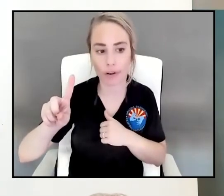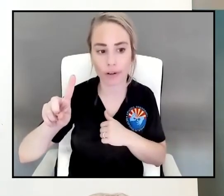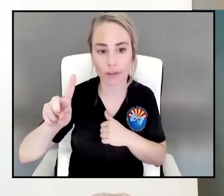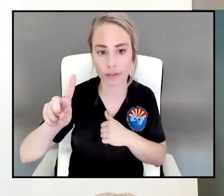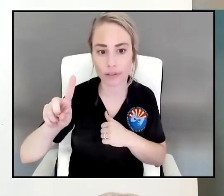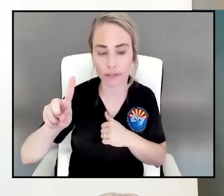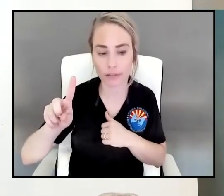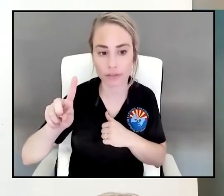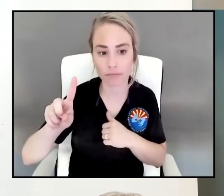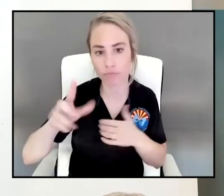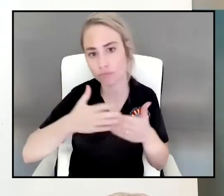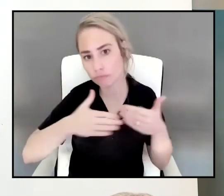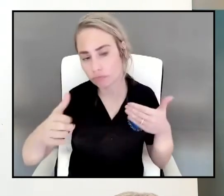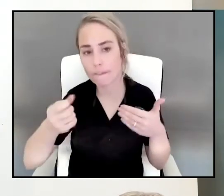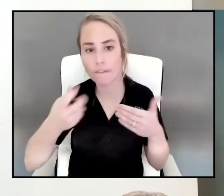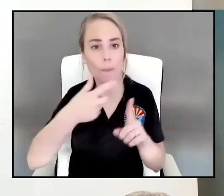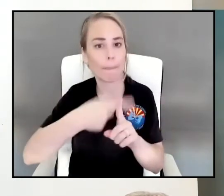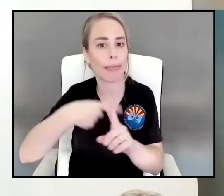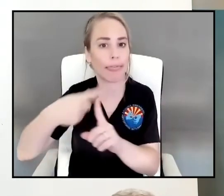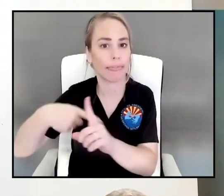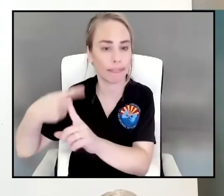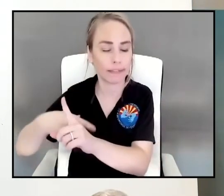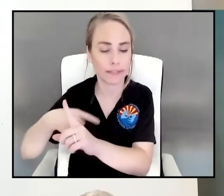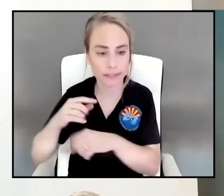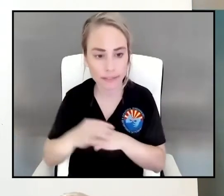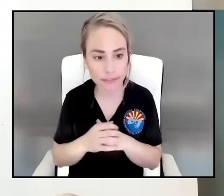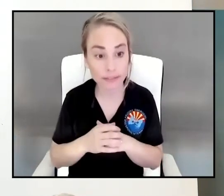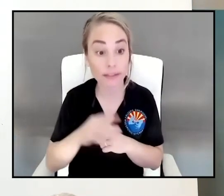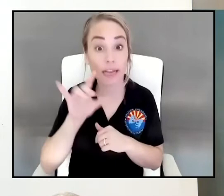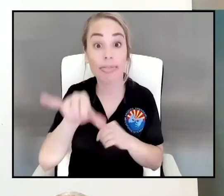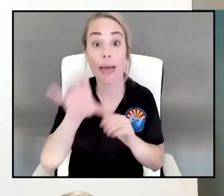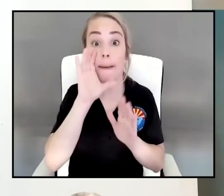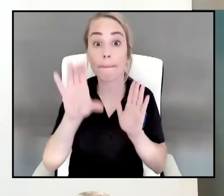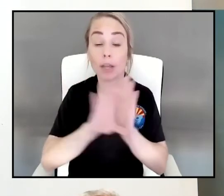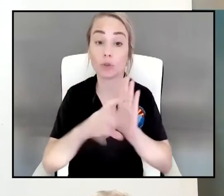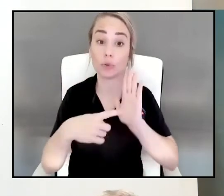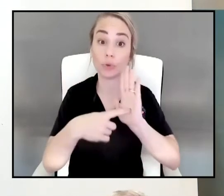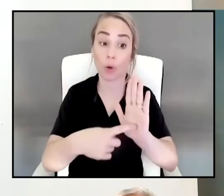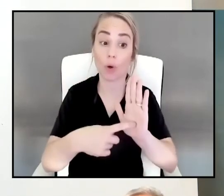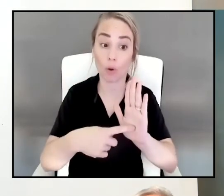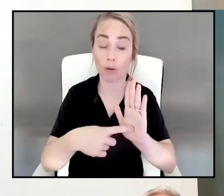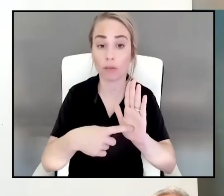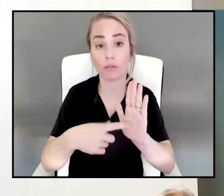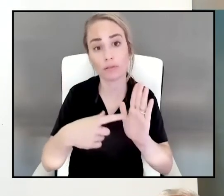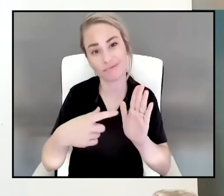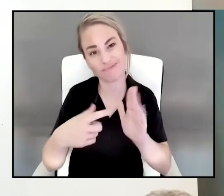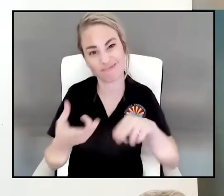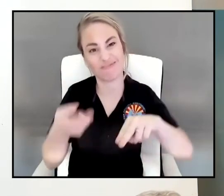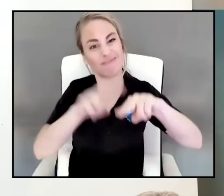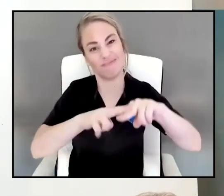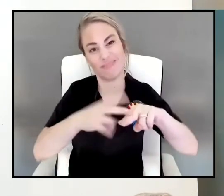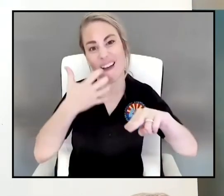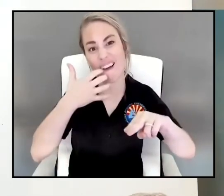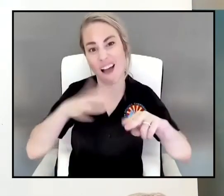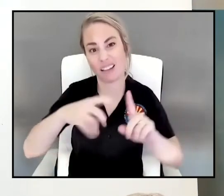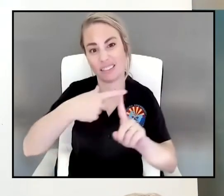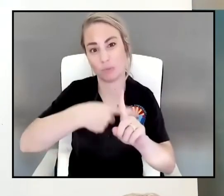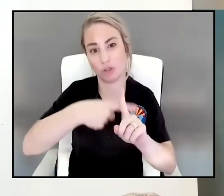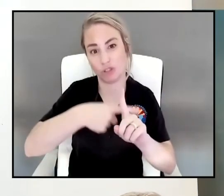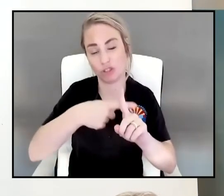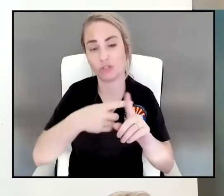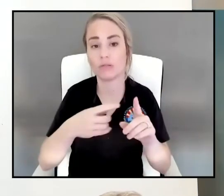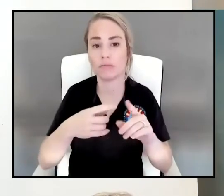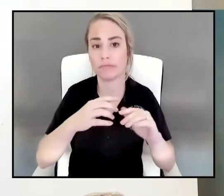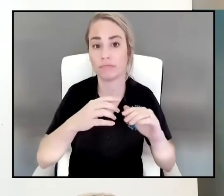the next few months, and it actually shows us with those above normal temperatures, which has kind of been what's happening with that high pressure over the Four